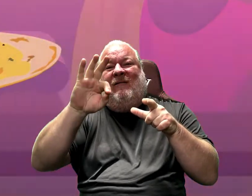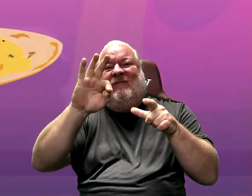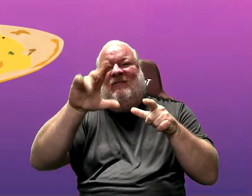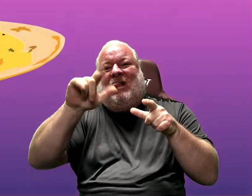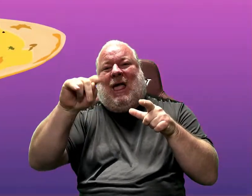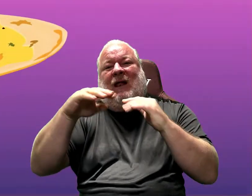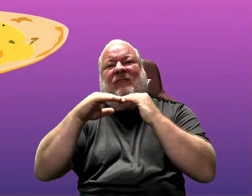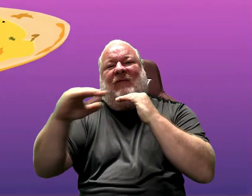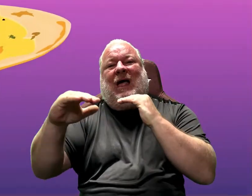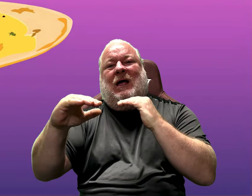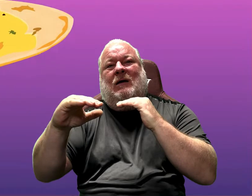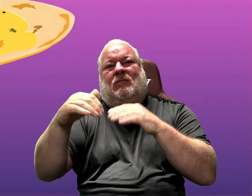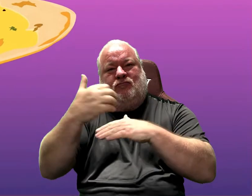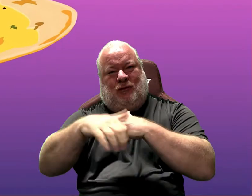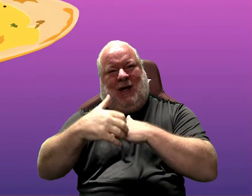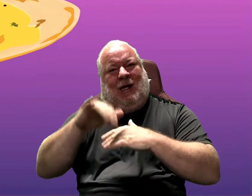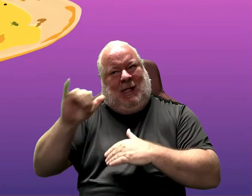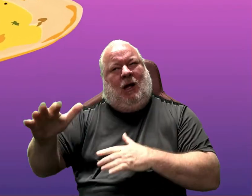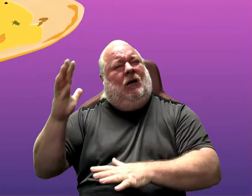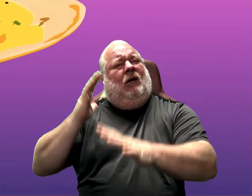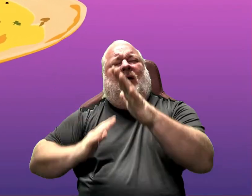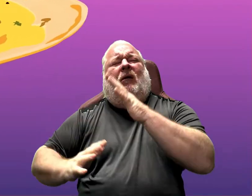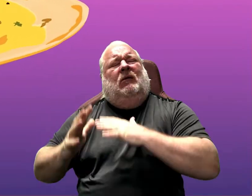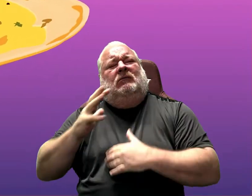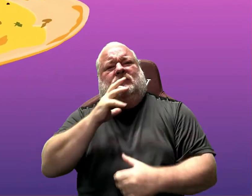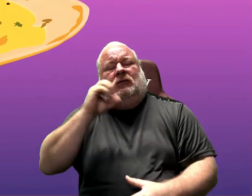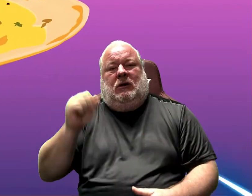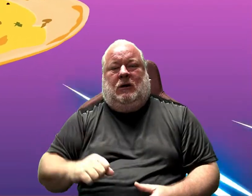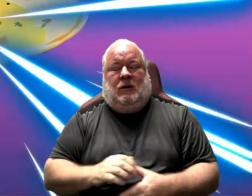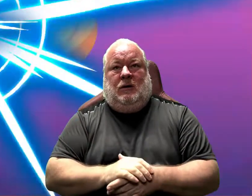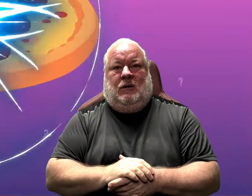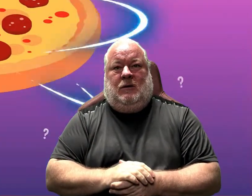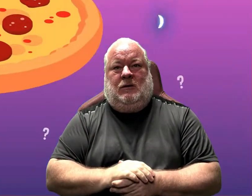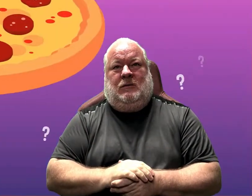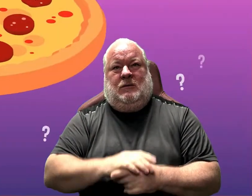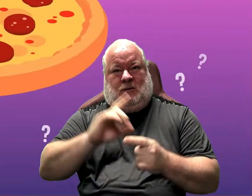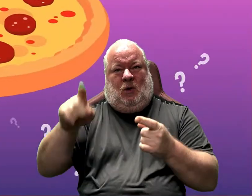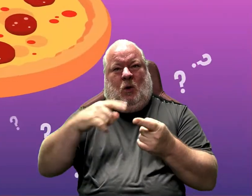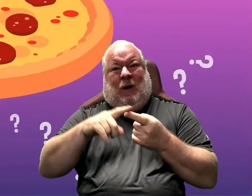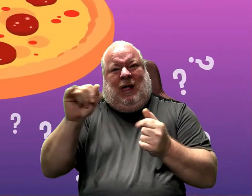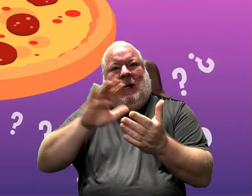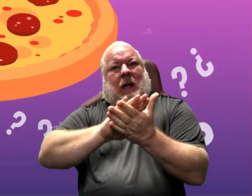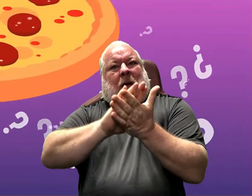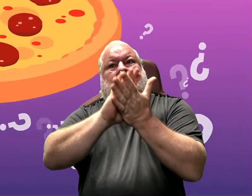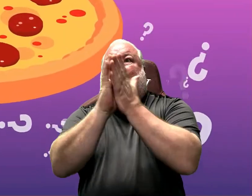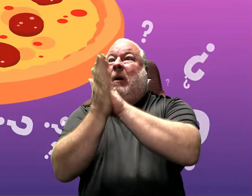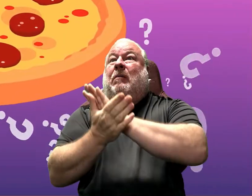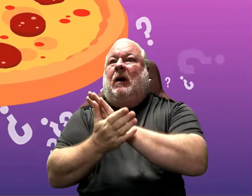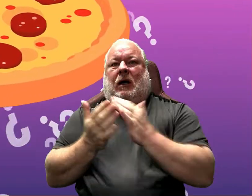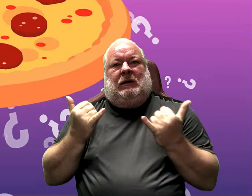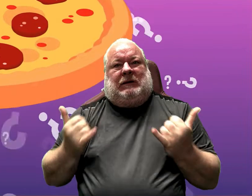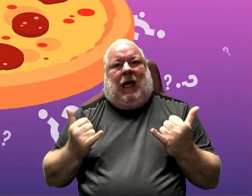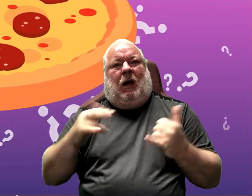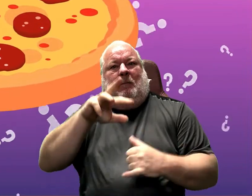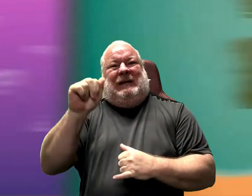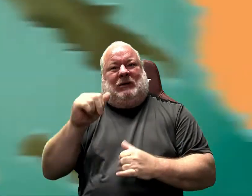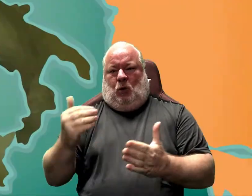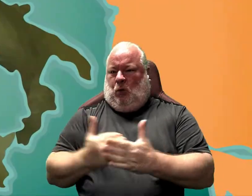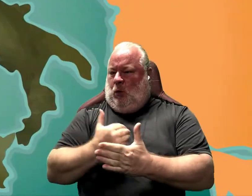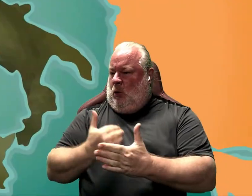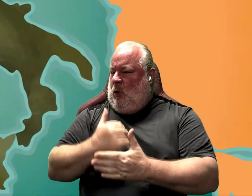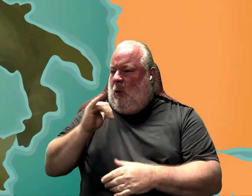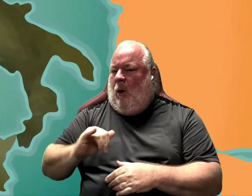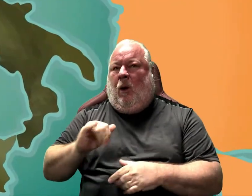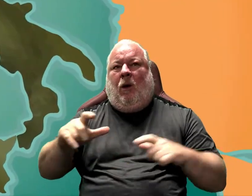so that's pizza's origin story, but when did that ancient flatbread transform into the pizza pies we know today?